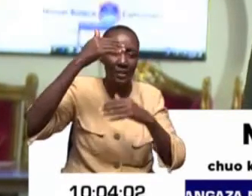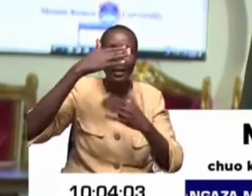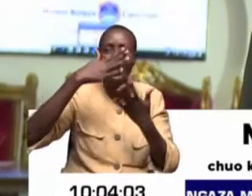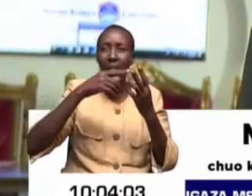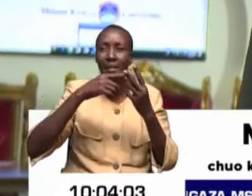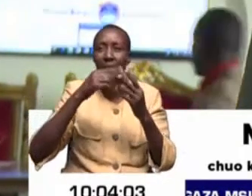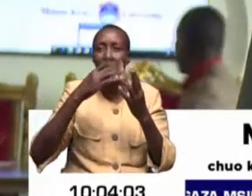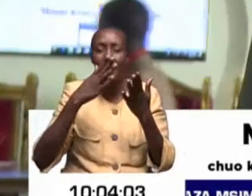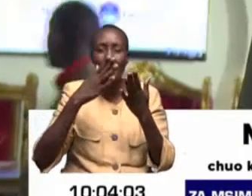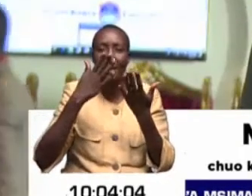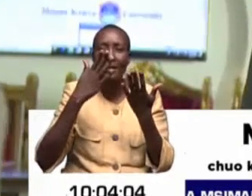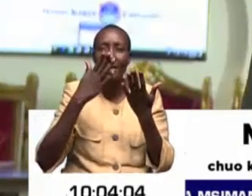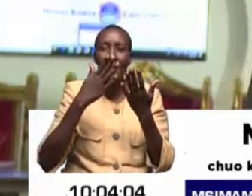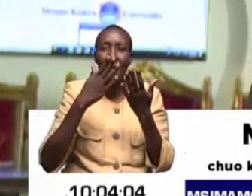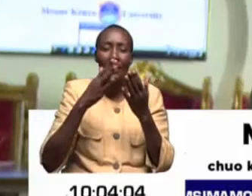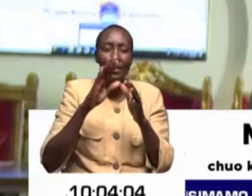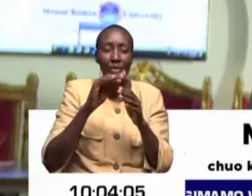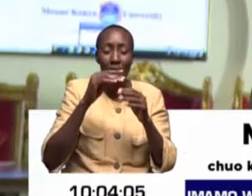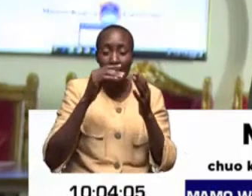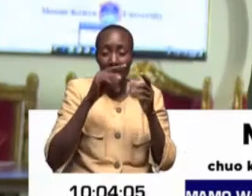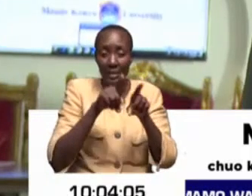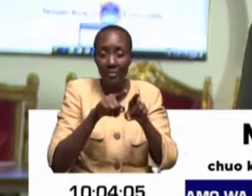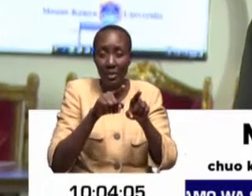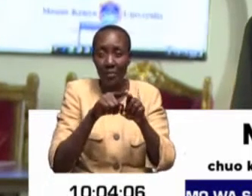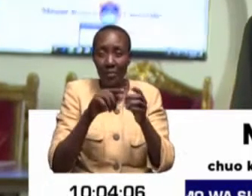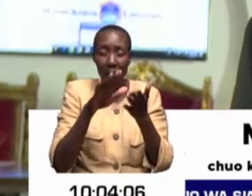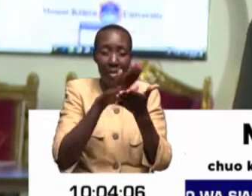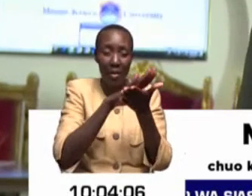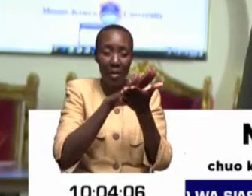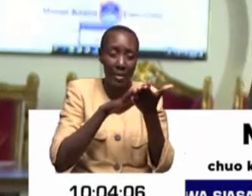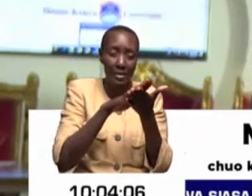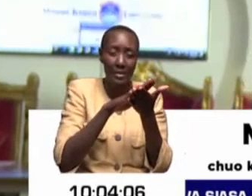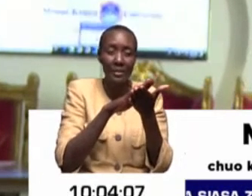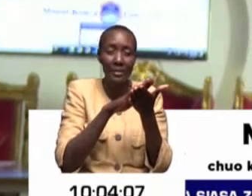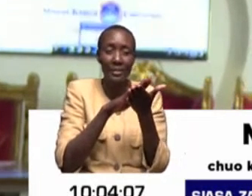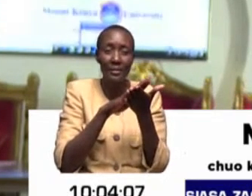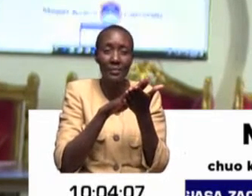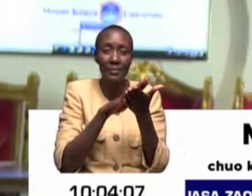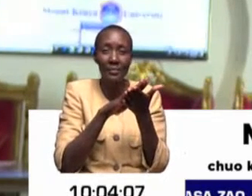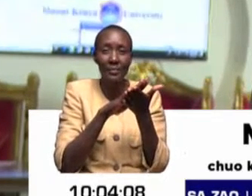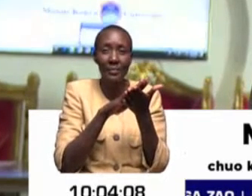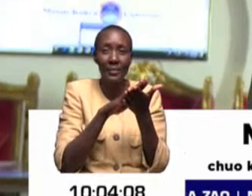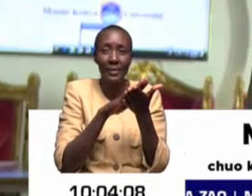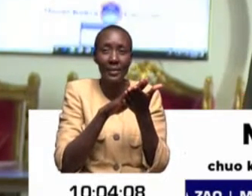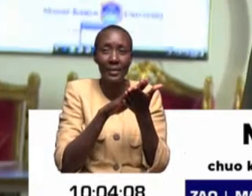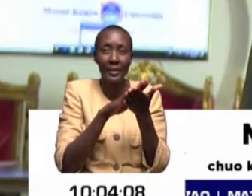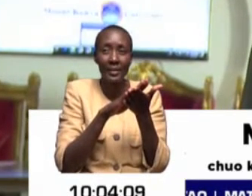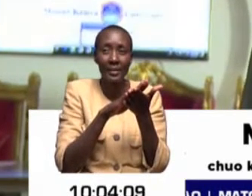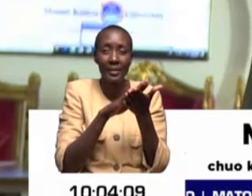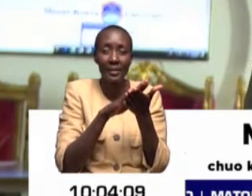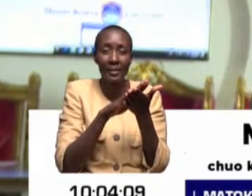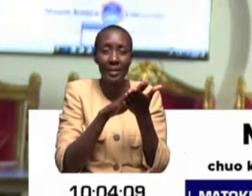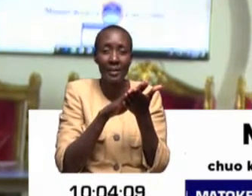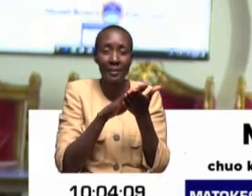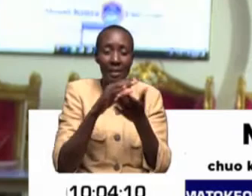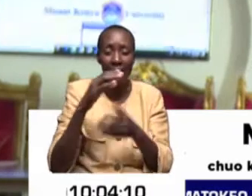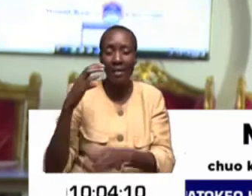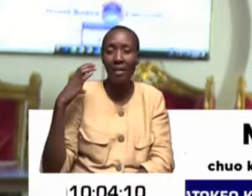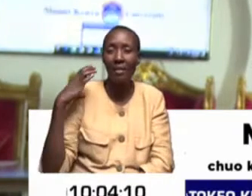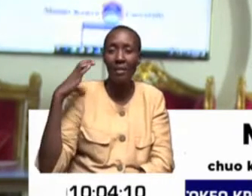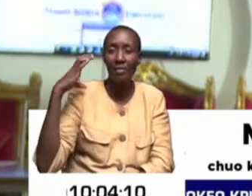Enterprise Academy, which is a forum on which the founding chair of